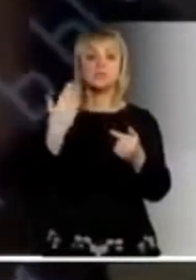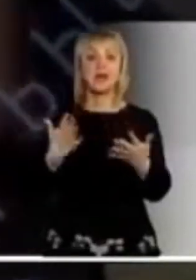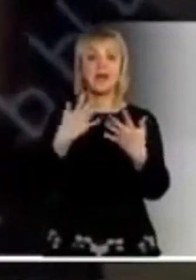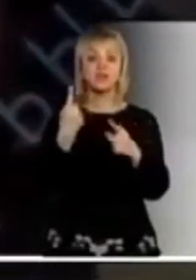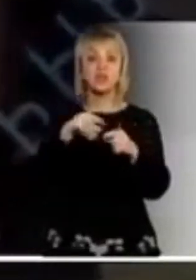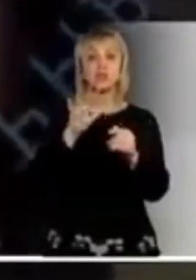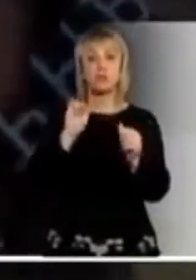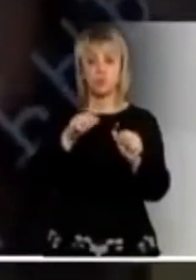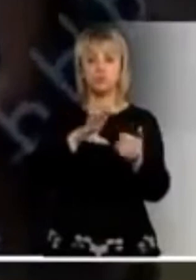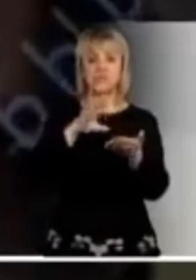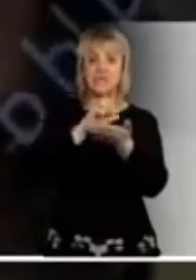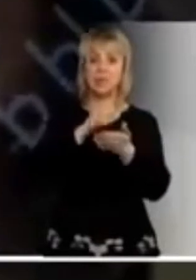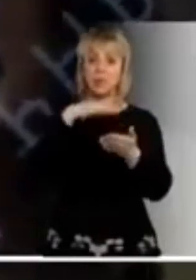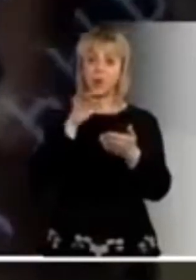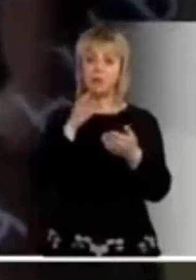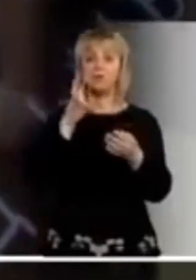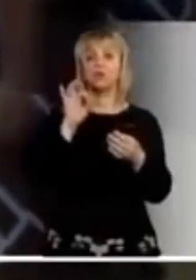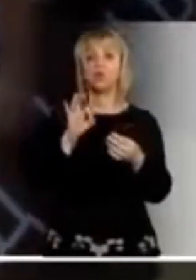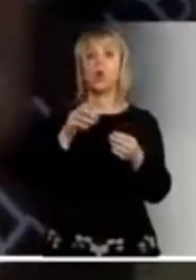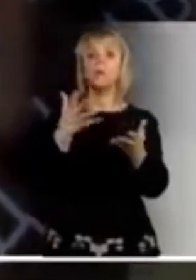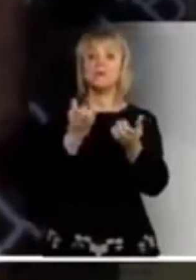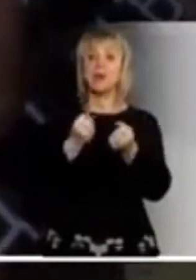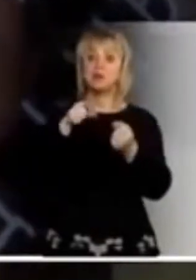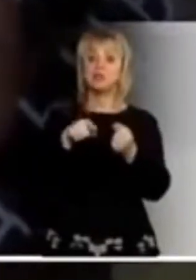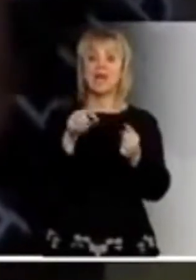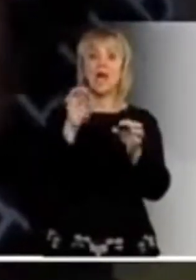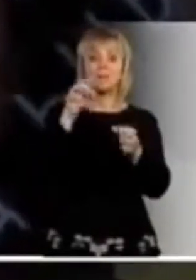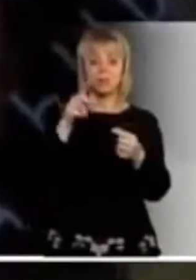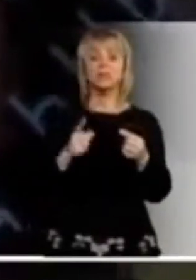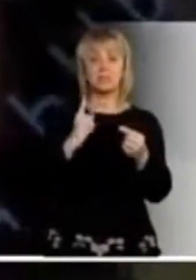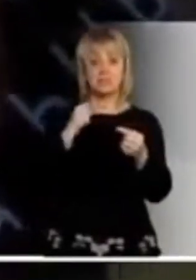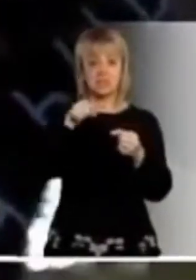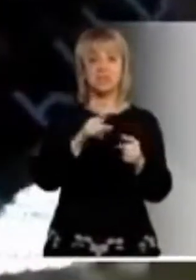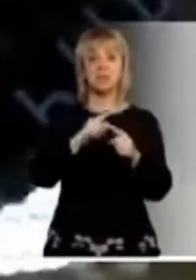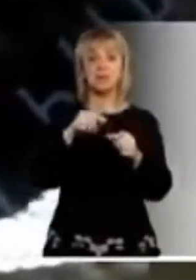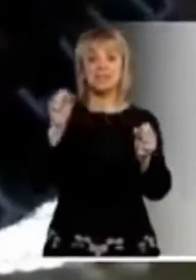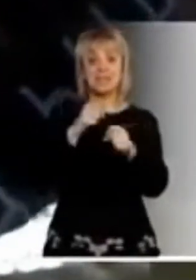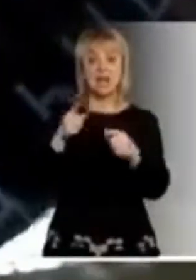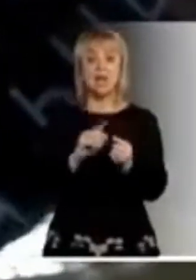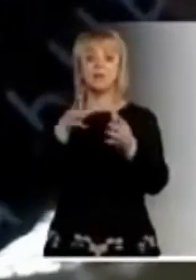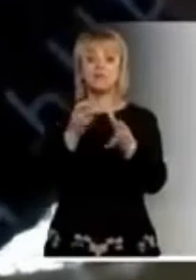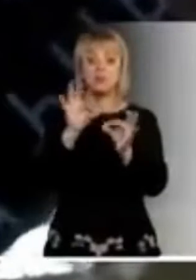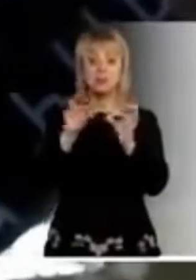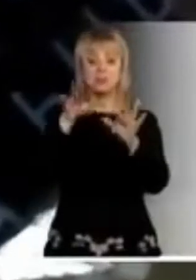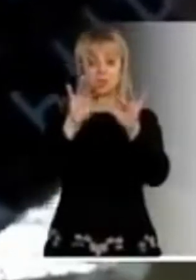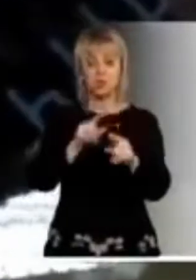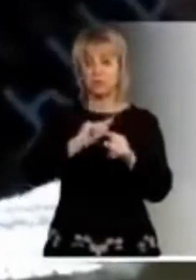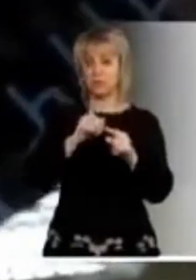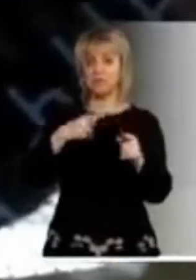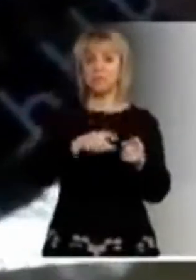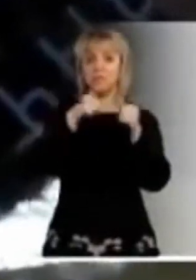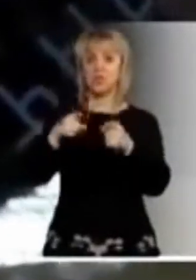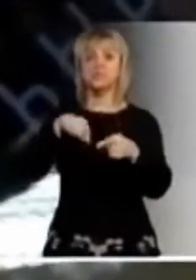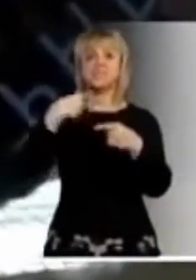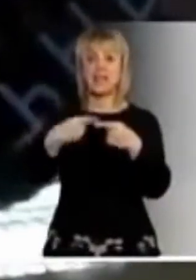On the one hand, it seems that it can take a long time, but with a certain skill, a person quickly selects the region, then the letter, and